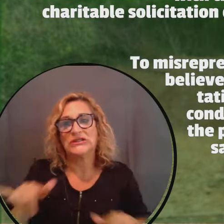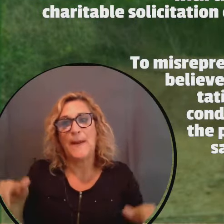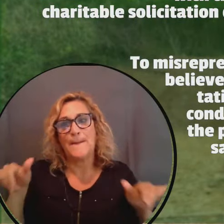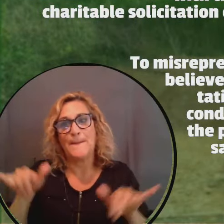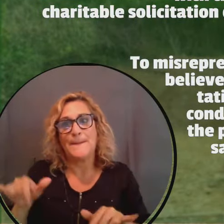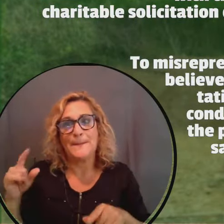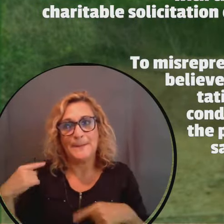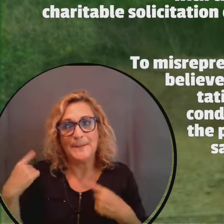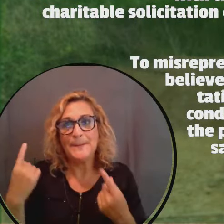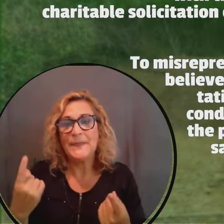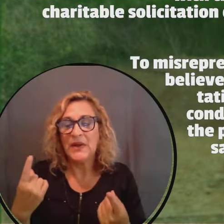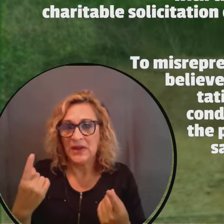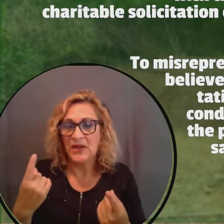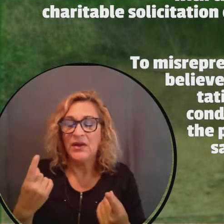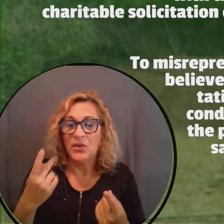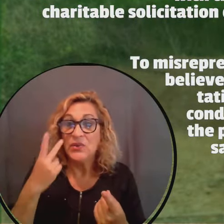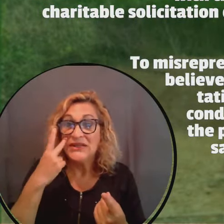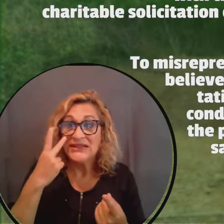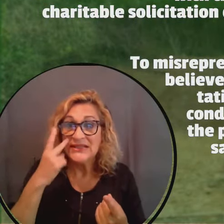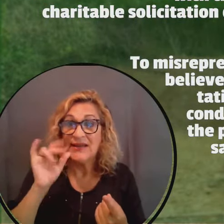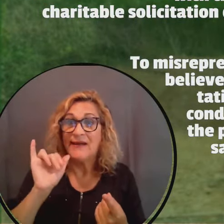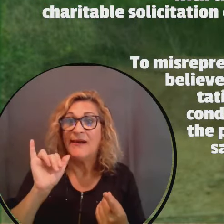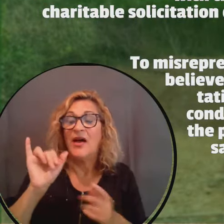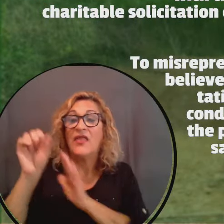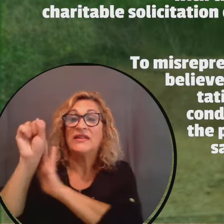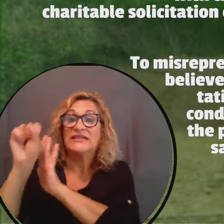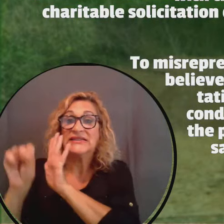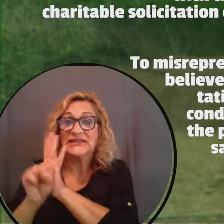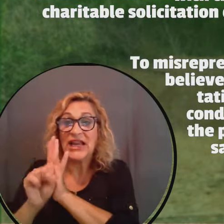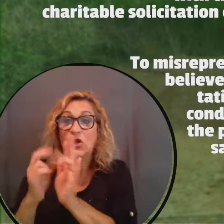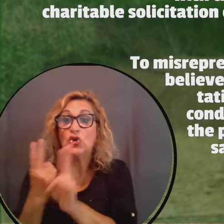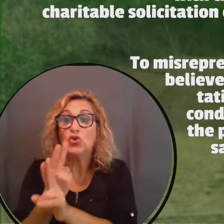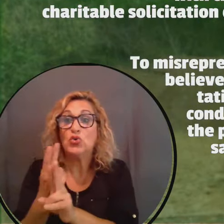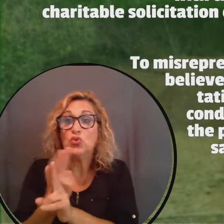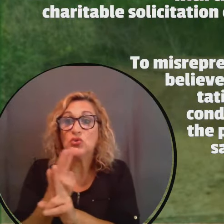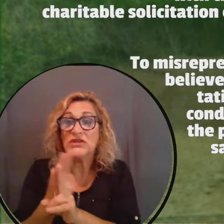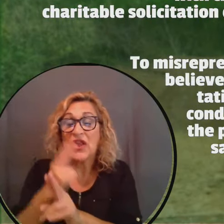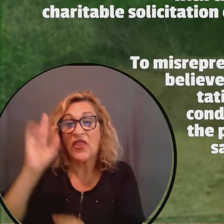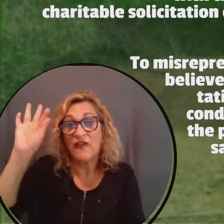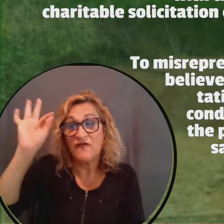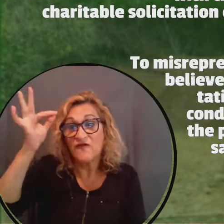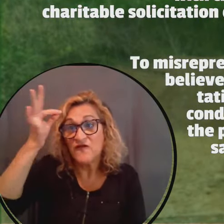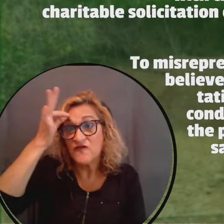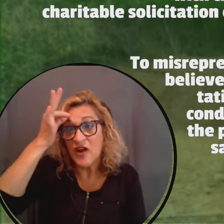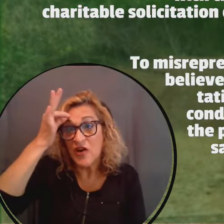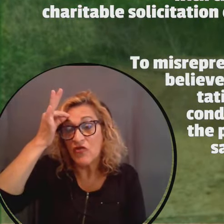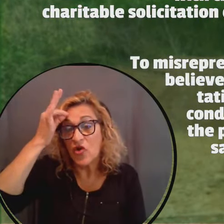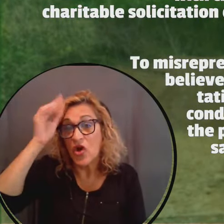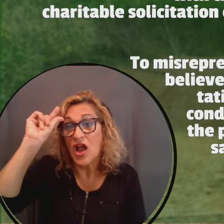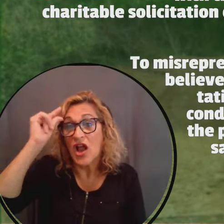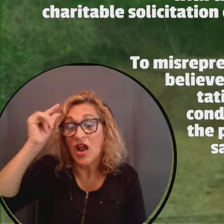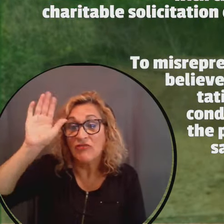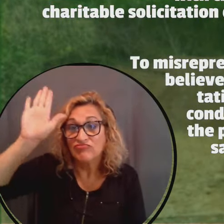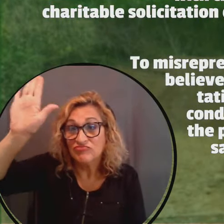case what you have here is the state taking the tools of the federal government and applying it to its